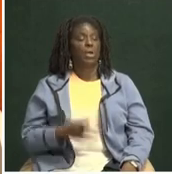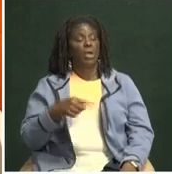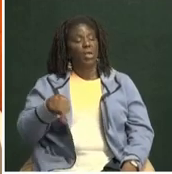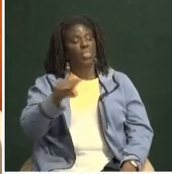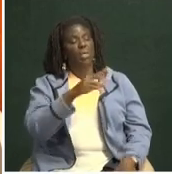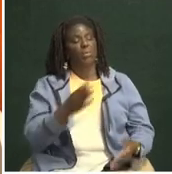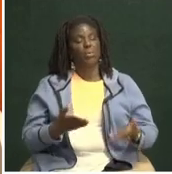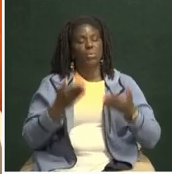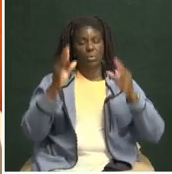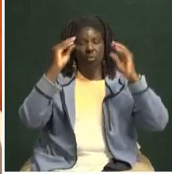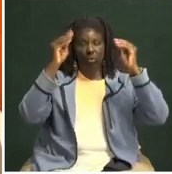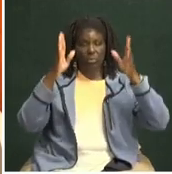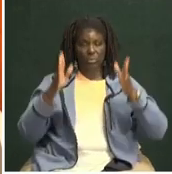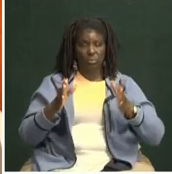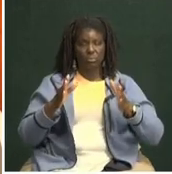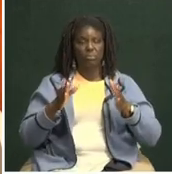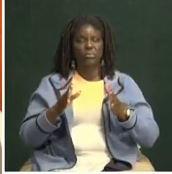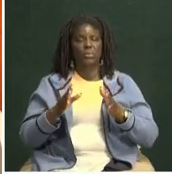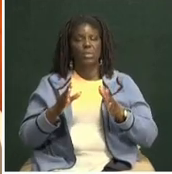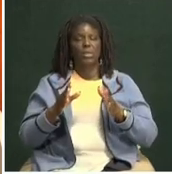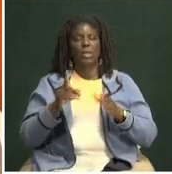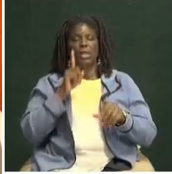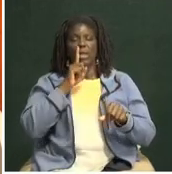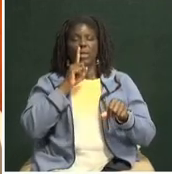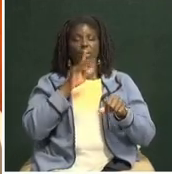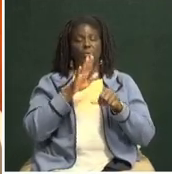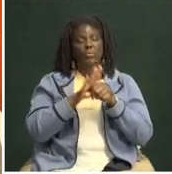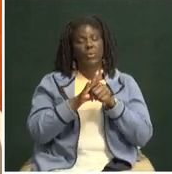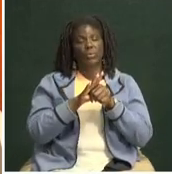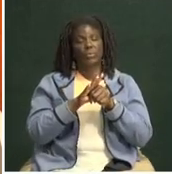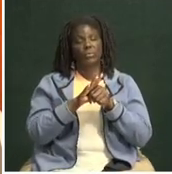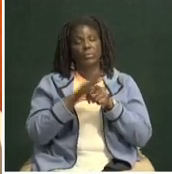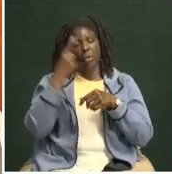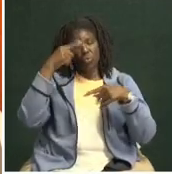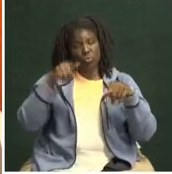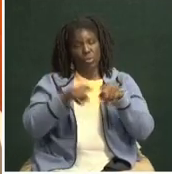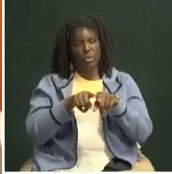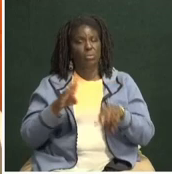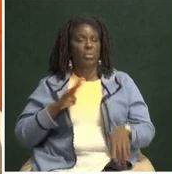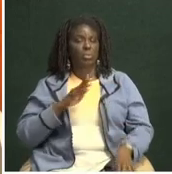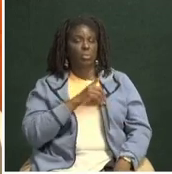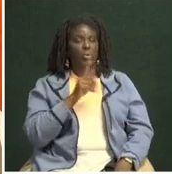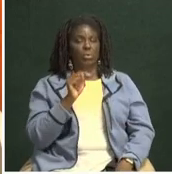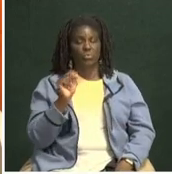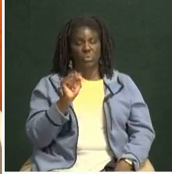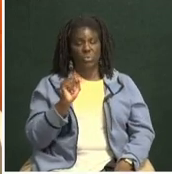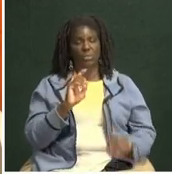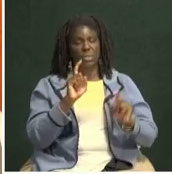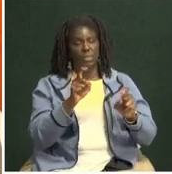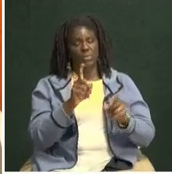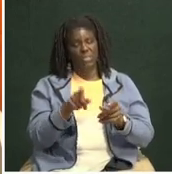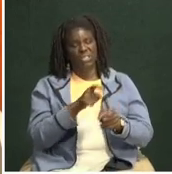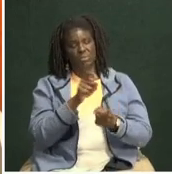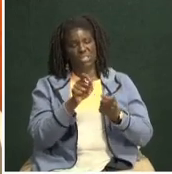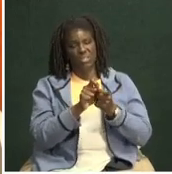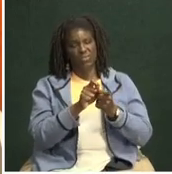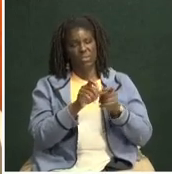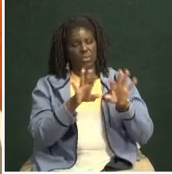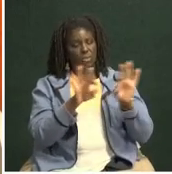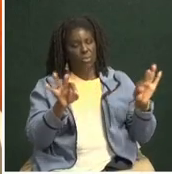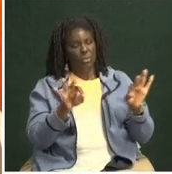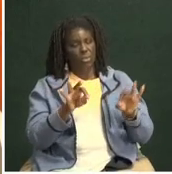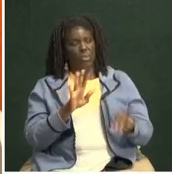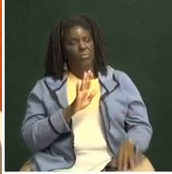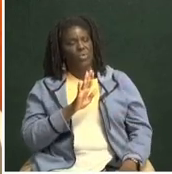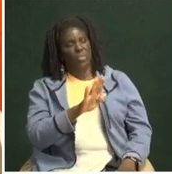recommended by the faculty and confirmed by the Board of Trustees to be awarded appropriate degrees in recognition of